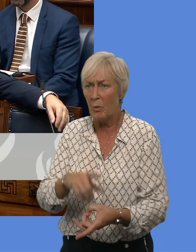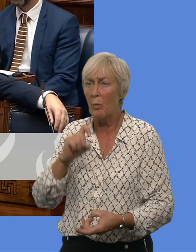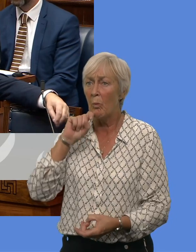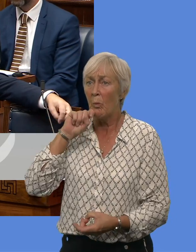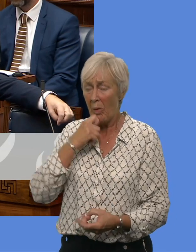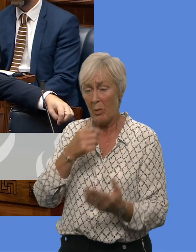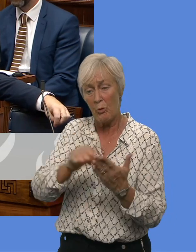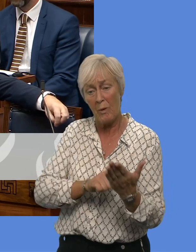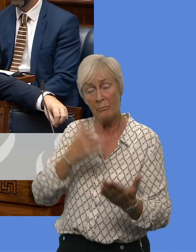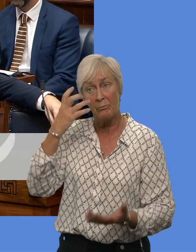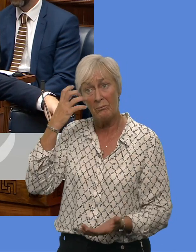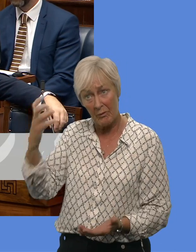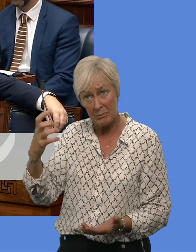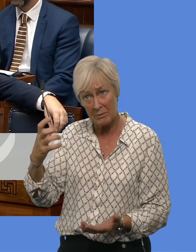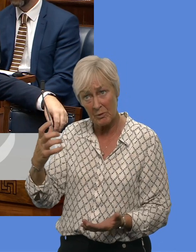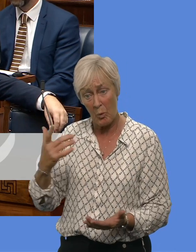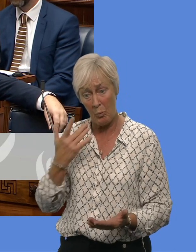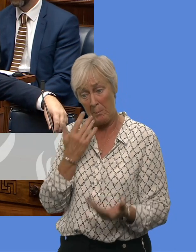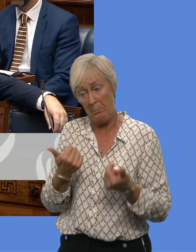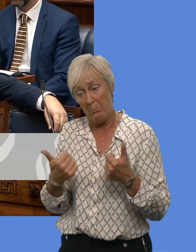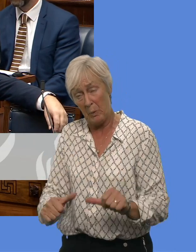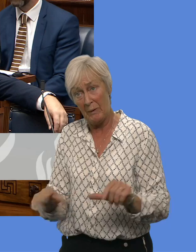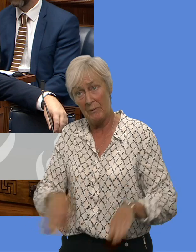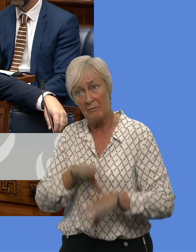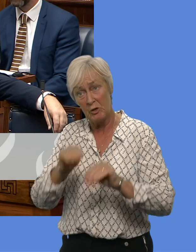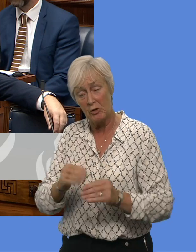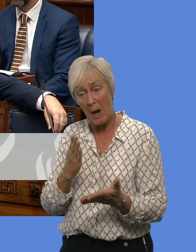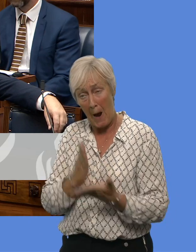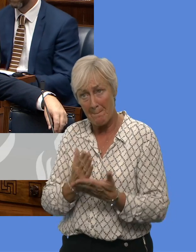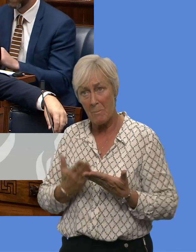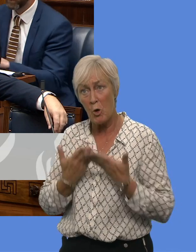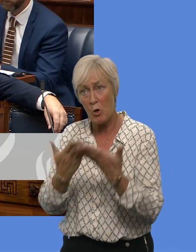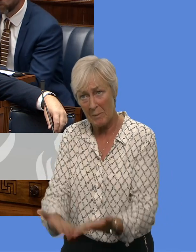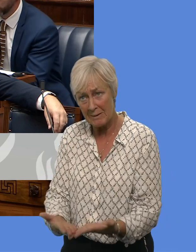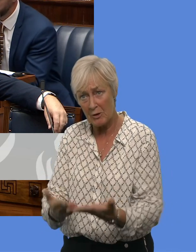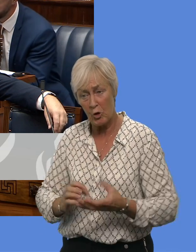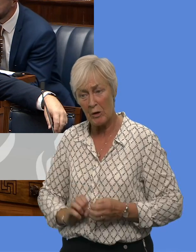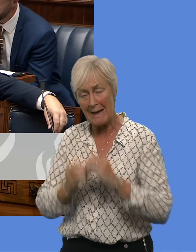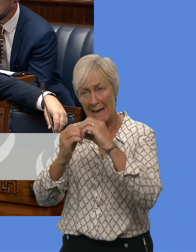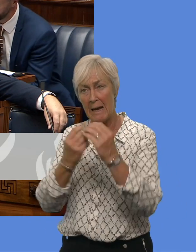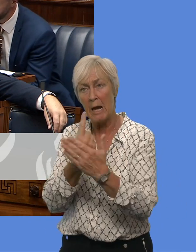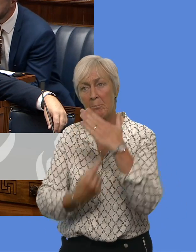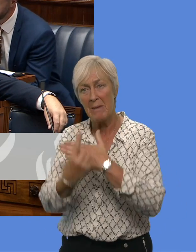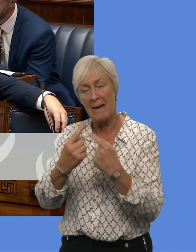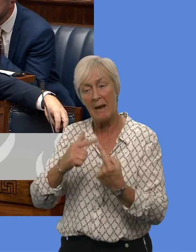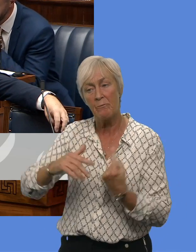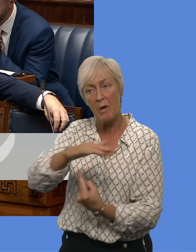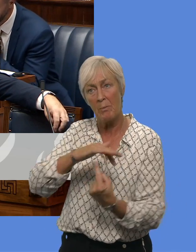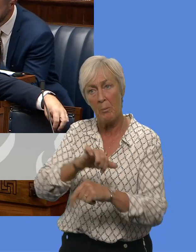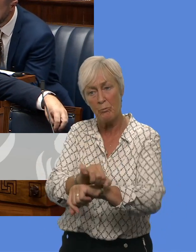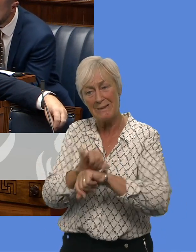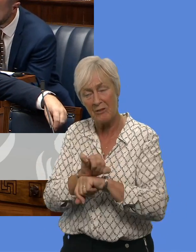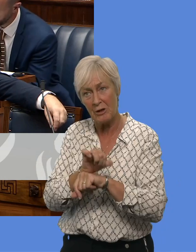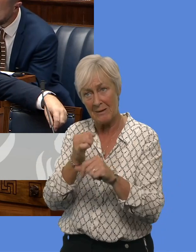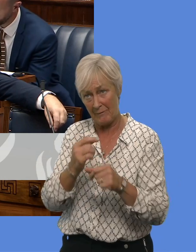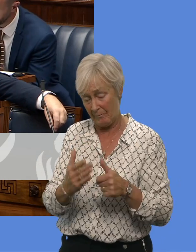the programme for government, when it's finalised, commit to the creation of an independent environmental protection agency? That's